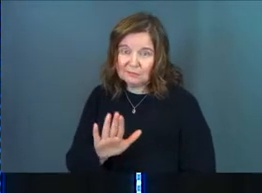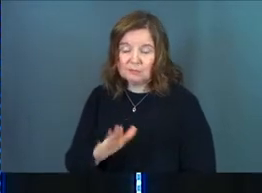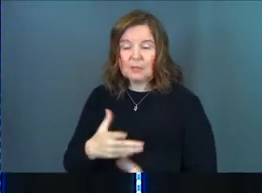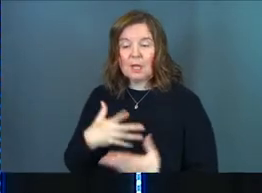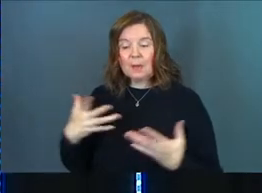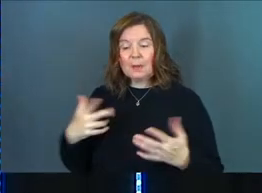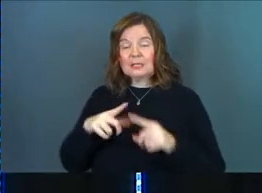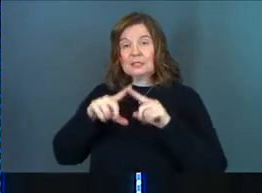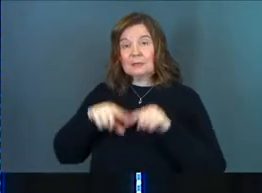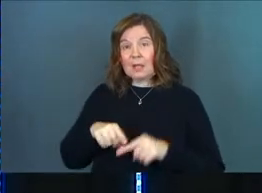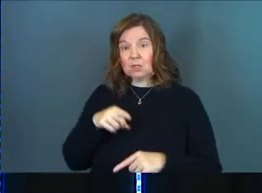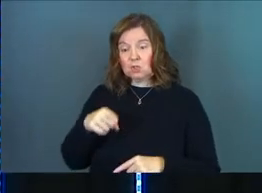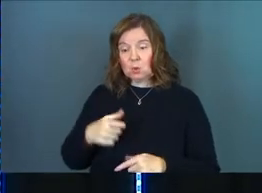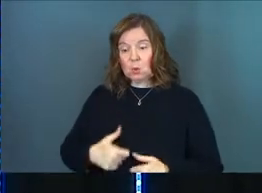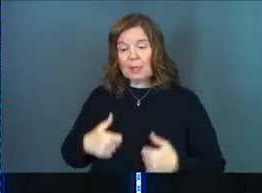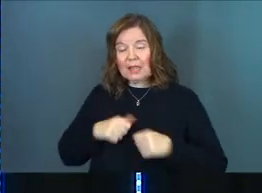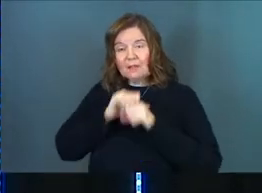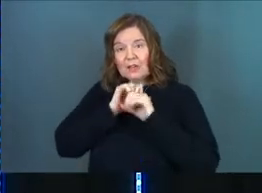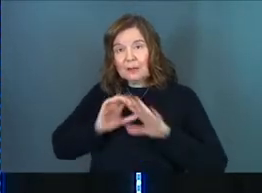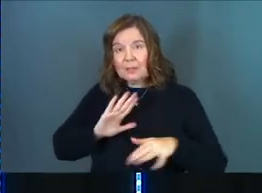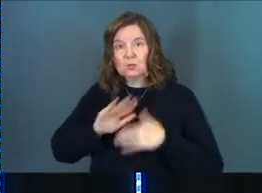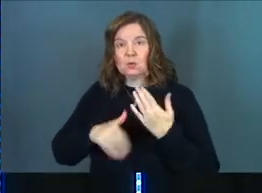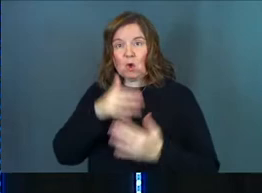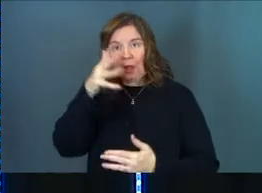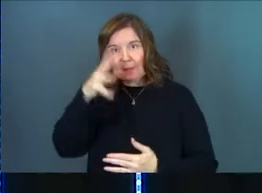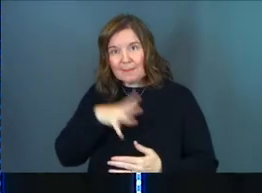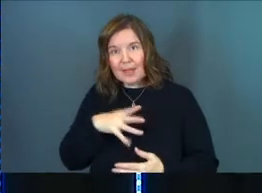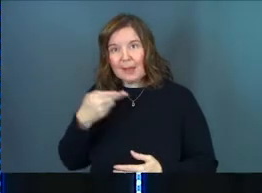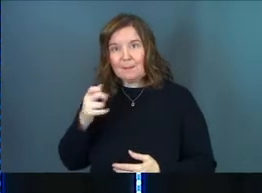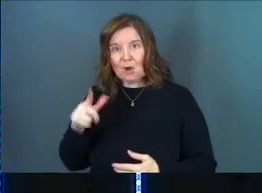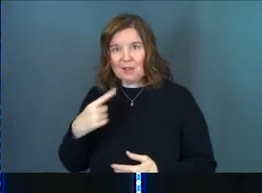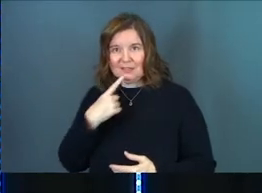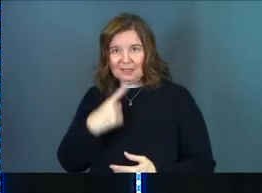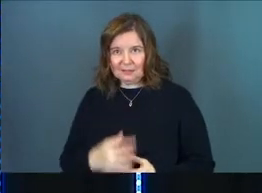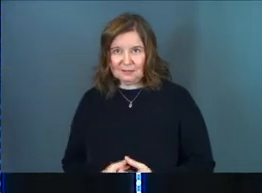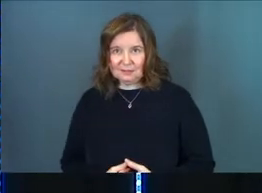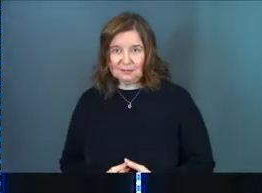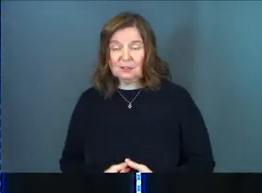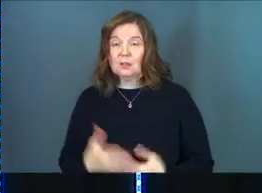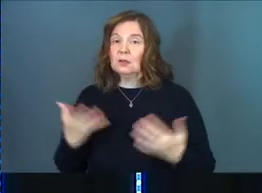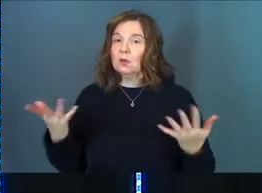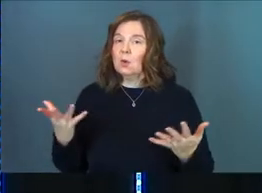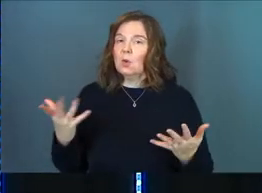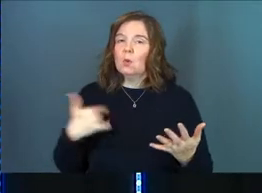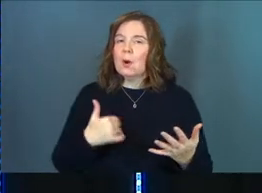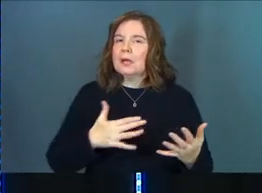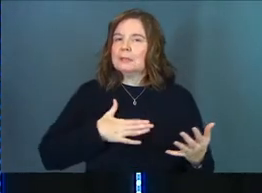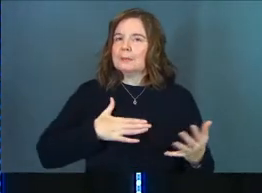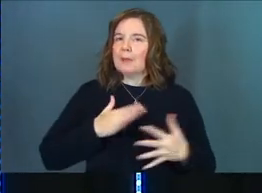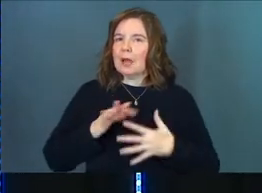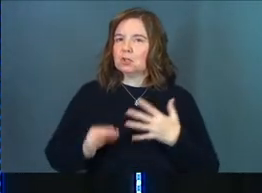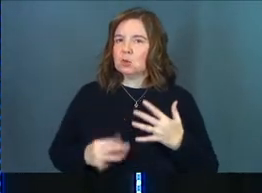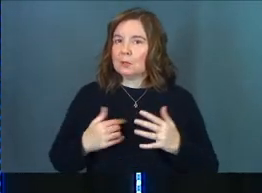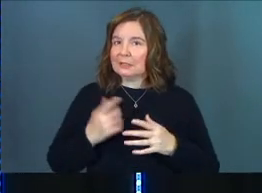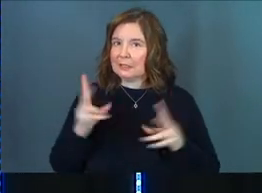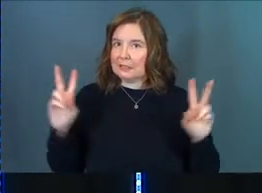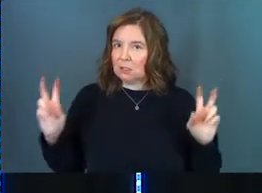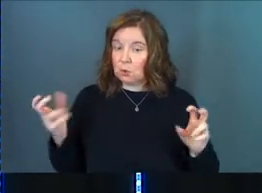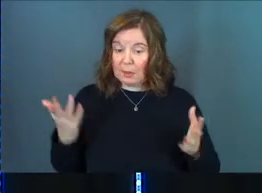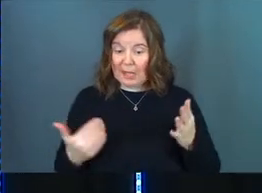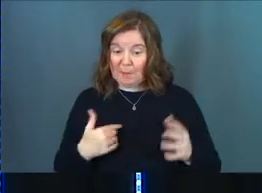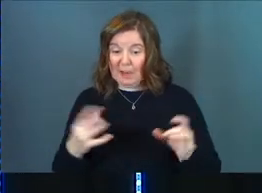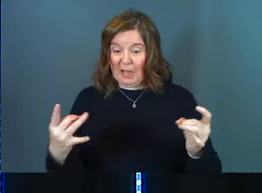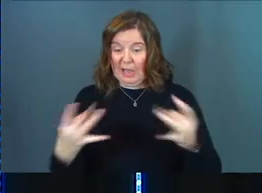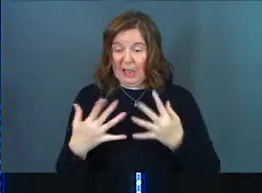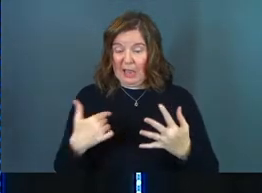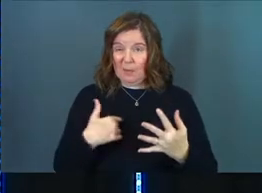As much as it depends on you, live at peace with all men, Paul said. And so what's my choice in the matter? Like, they might